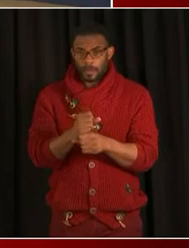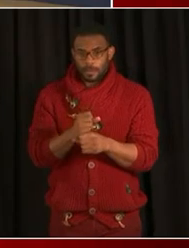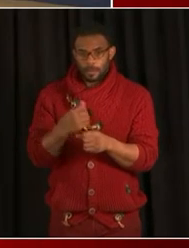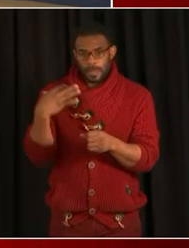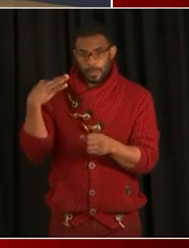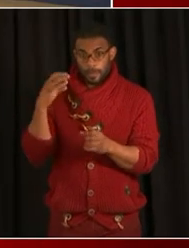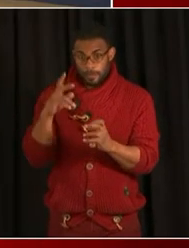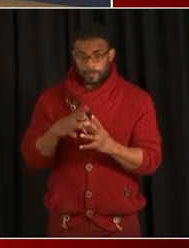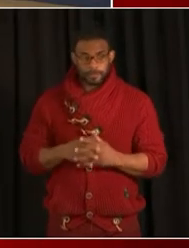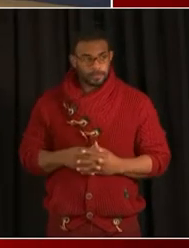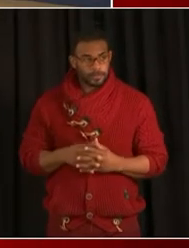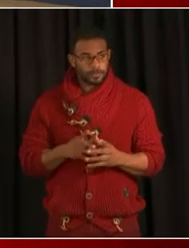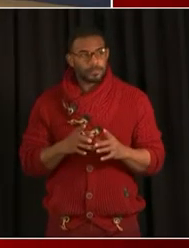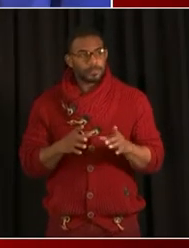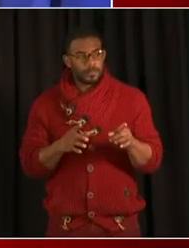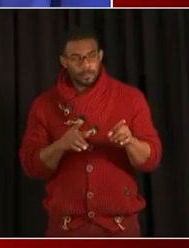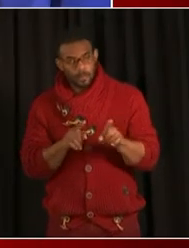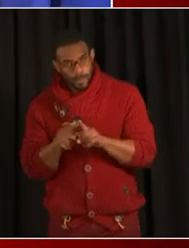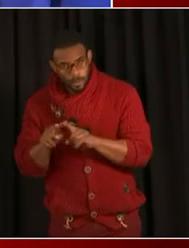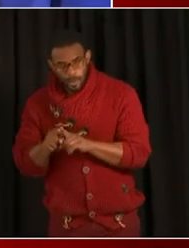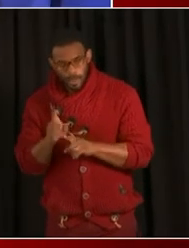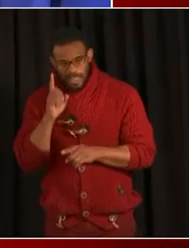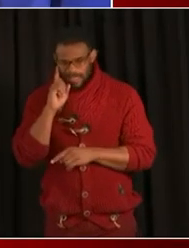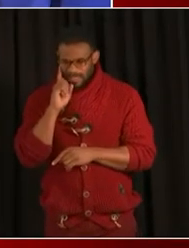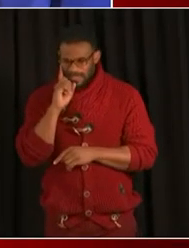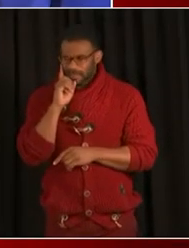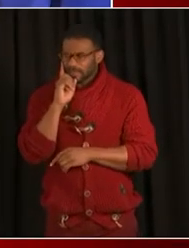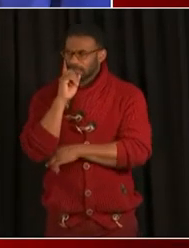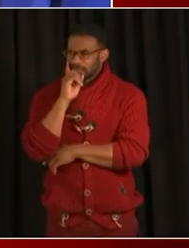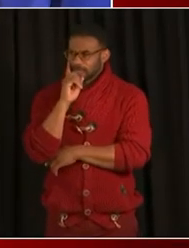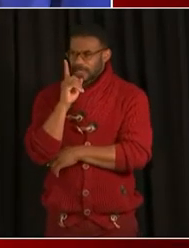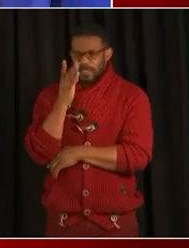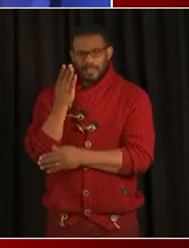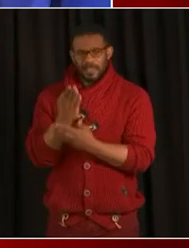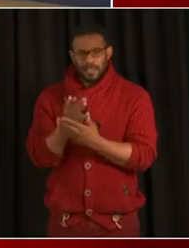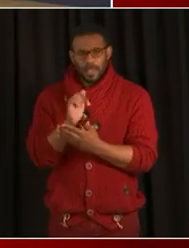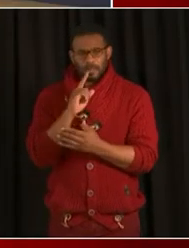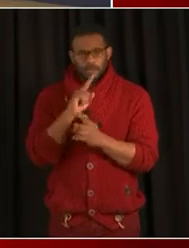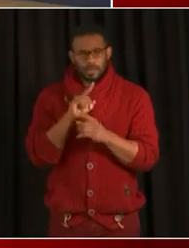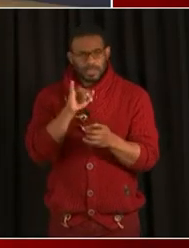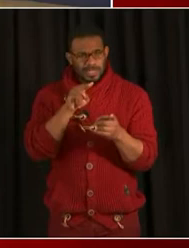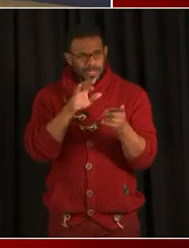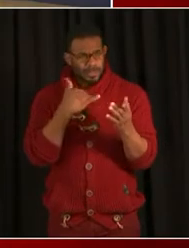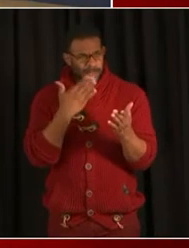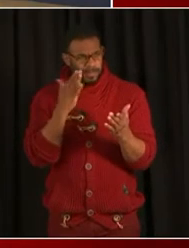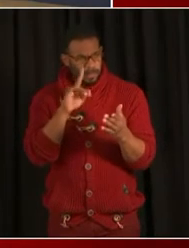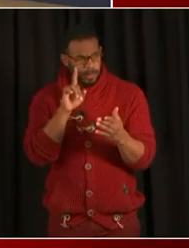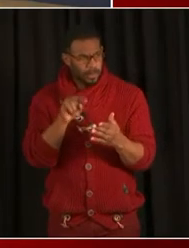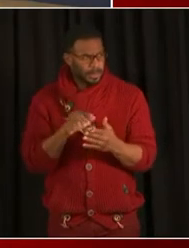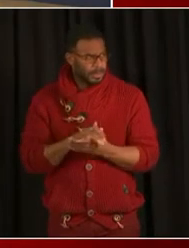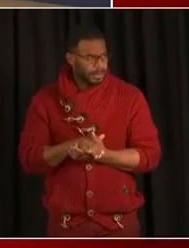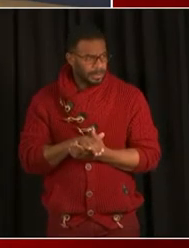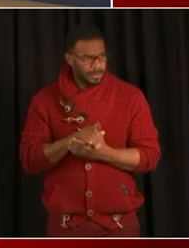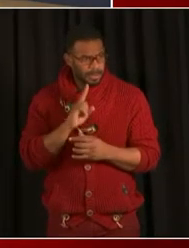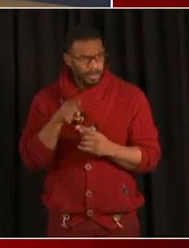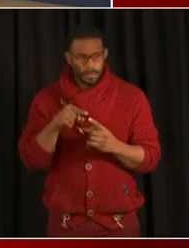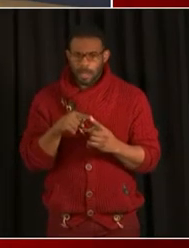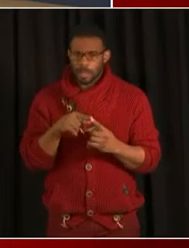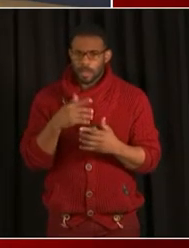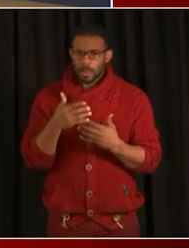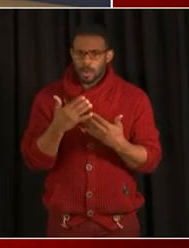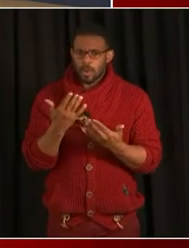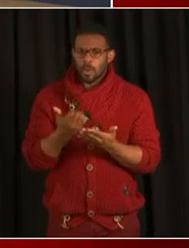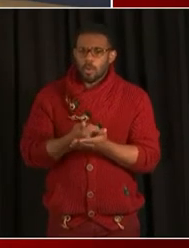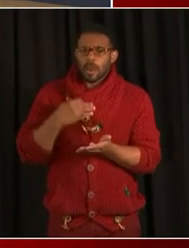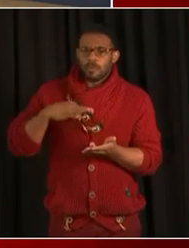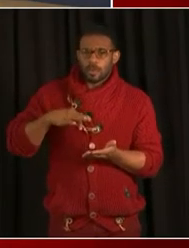fill out the application. And then also, I think it was actually Rebecca, and I'm sure Jenny might have a similar question, was about kind